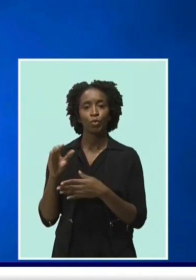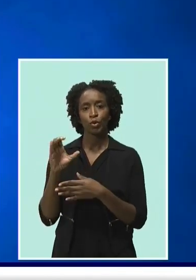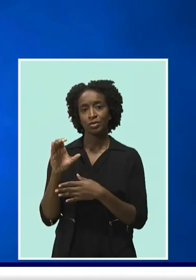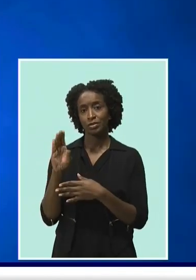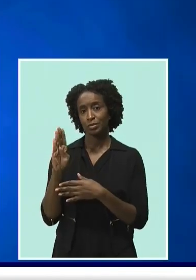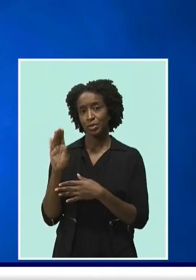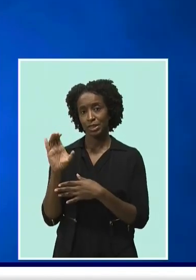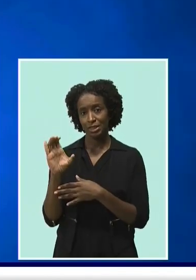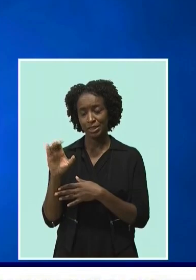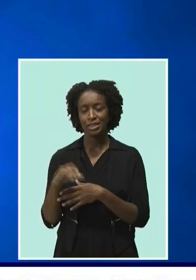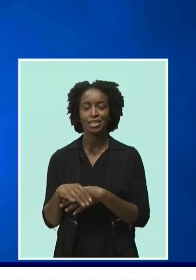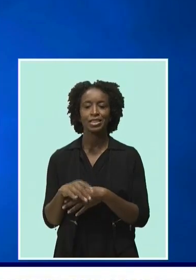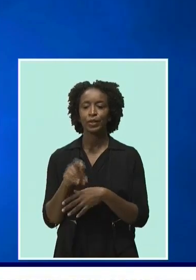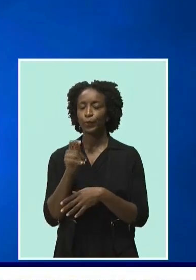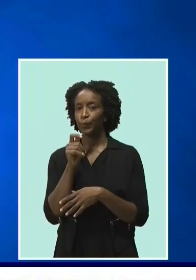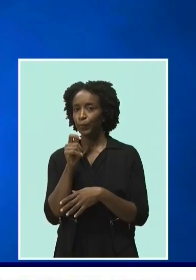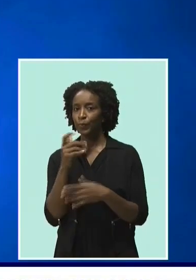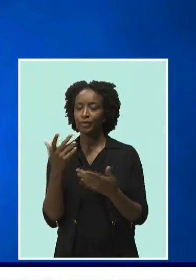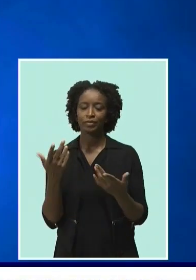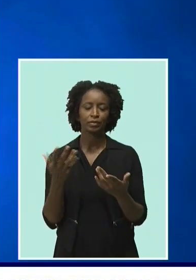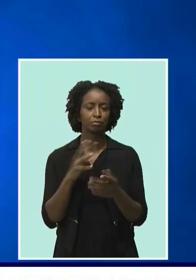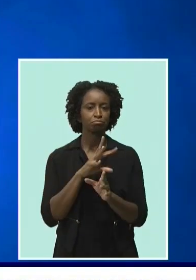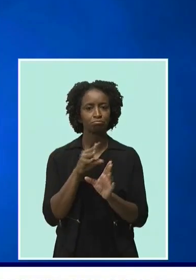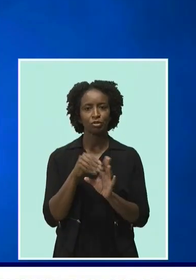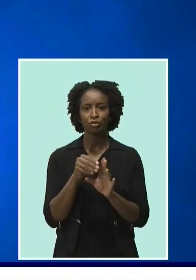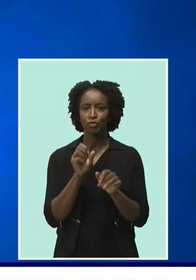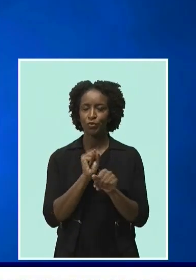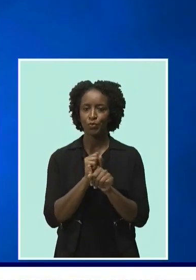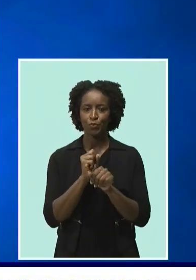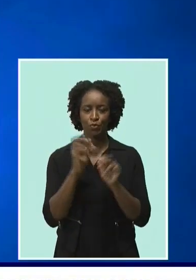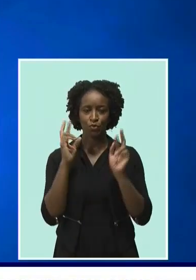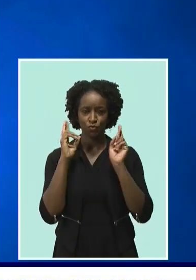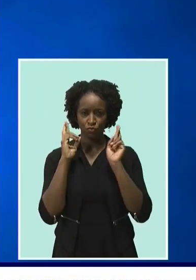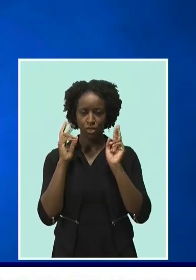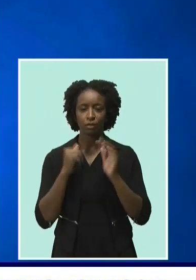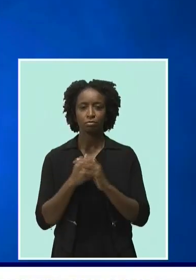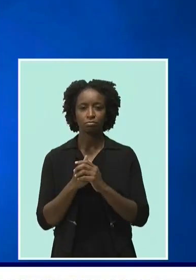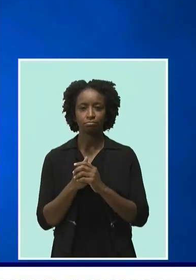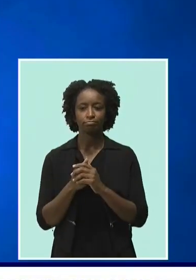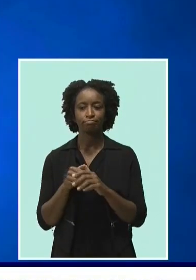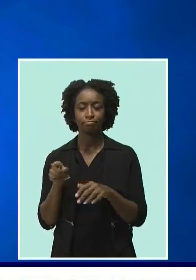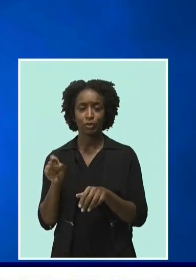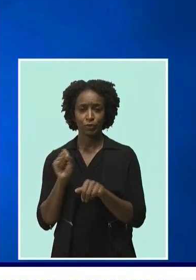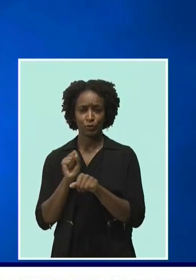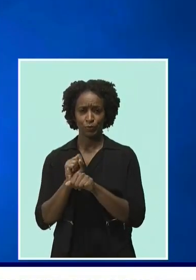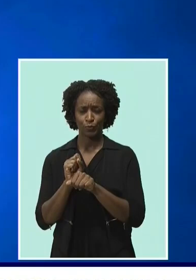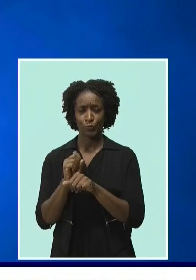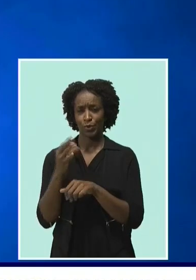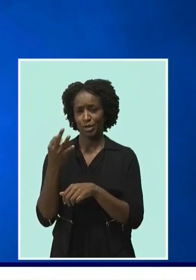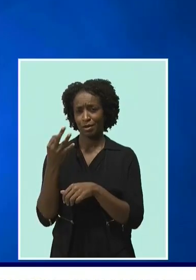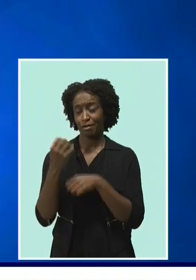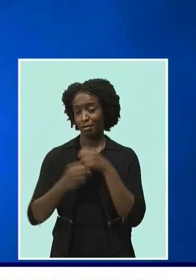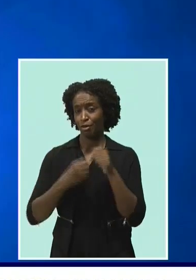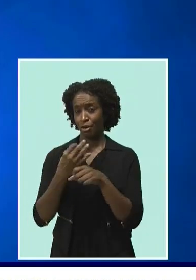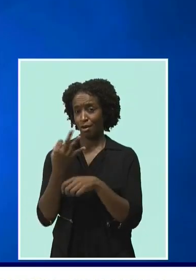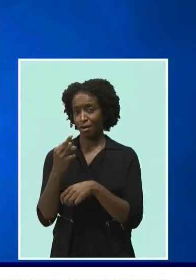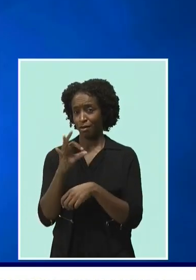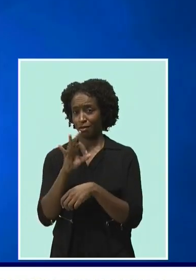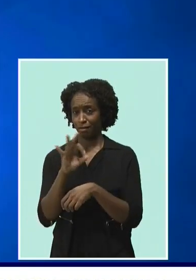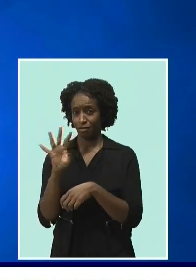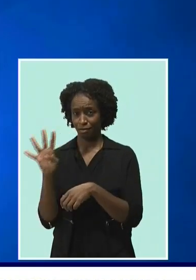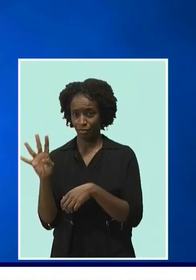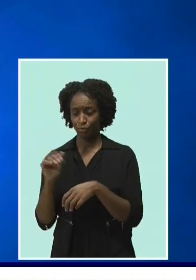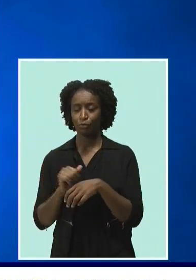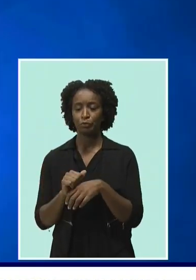and veteran broadcaster. Johnson, who began in the media arena in 1994 with then Radio Fusion, left banking